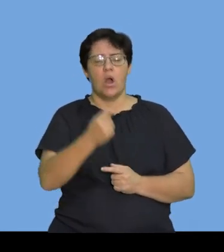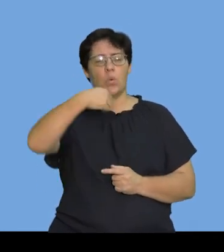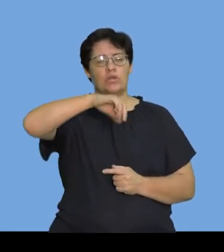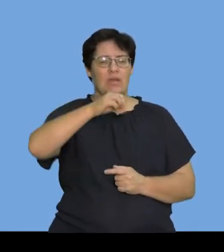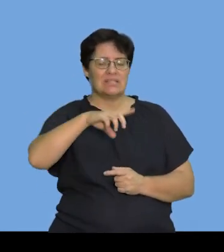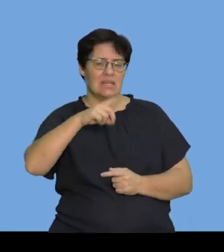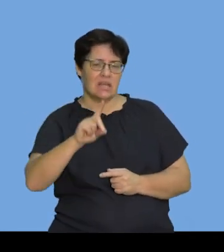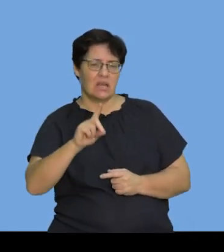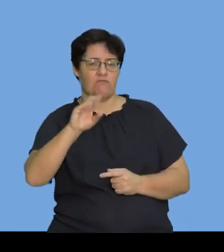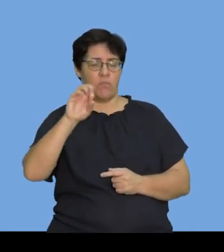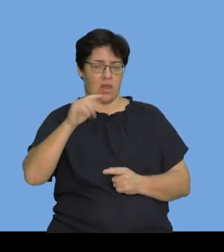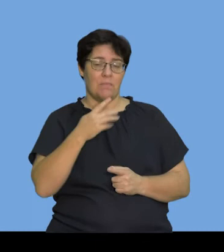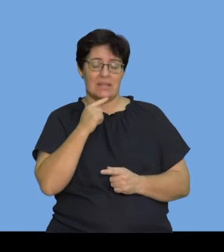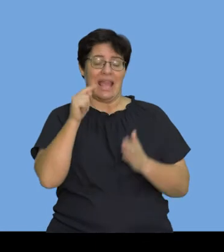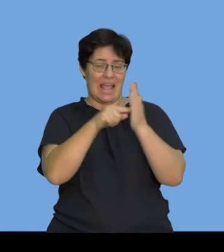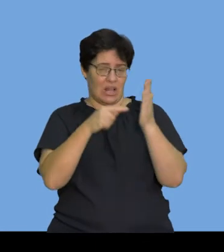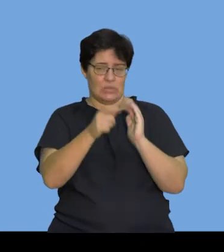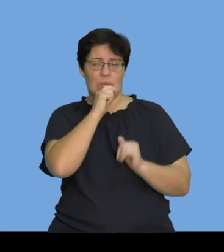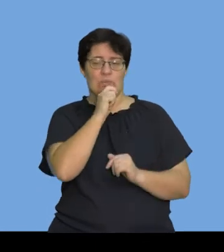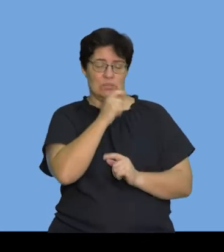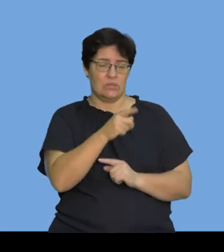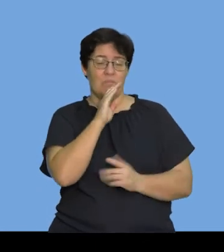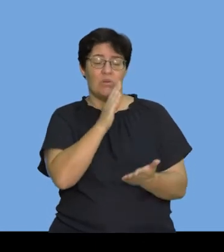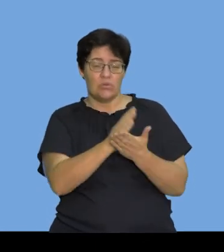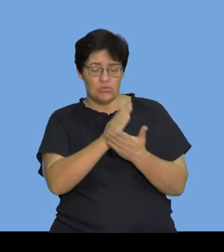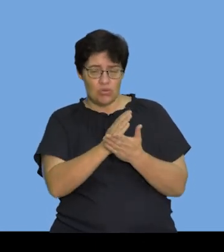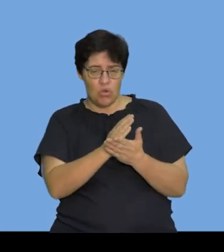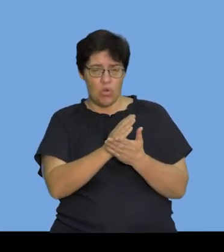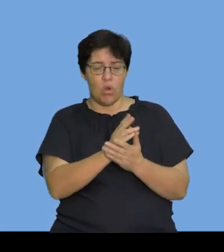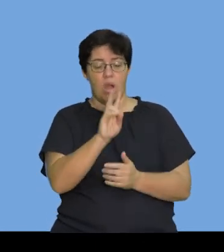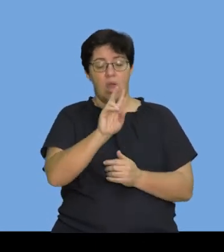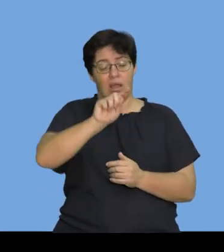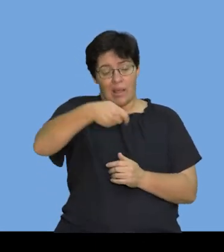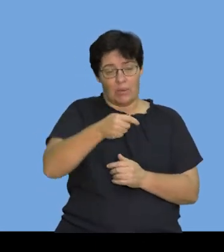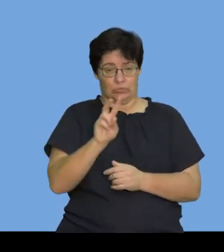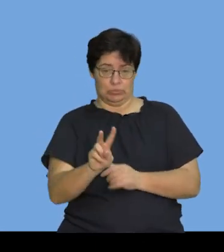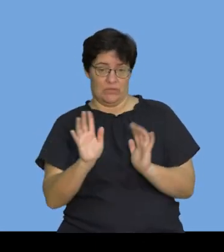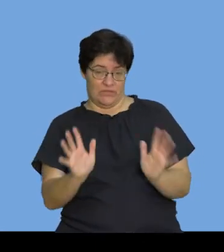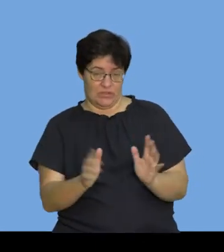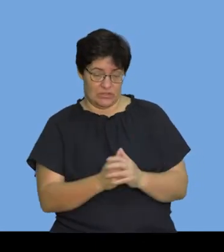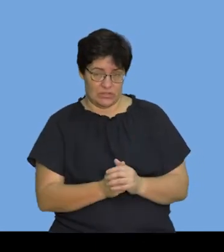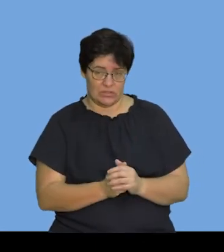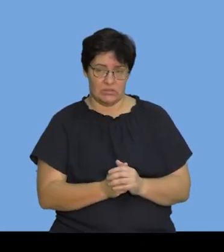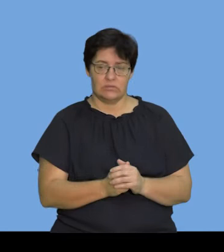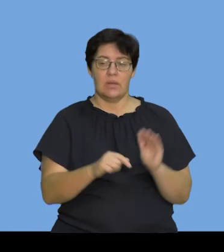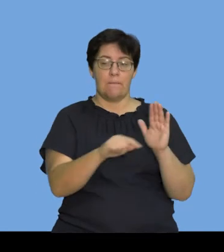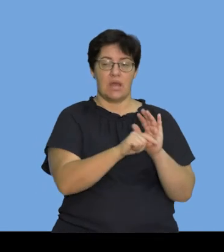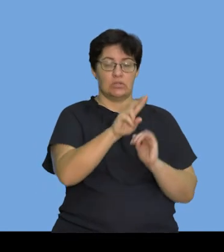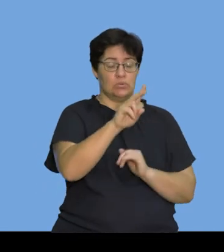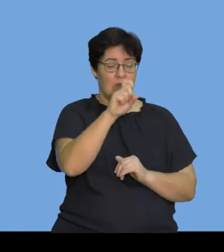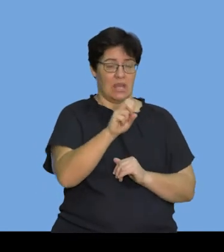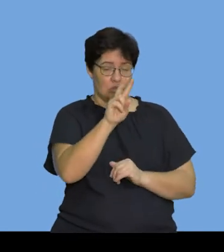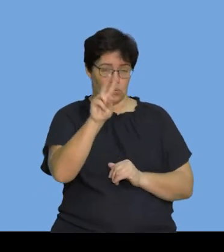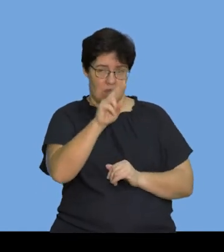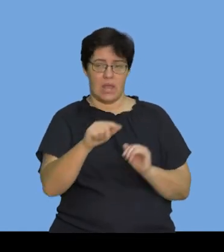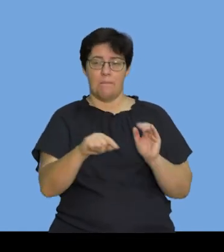your calculate and make sure that you round it off to 2 decimal places. So this will be minus 2x squared minus